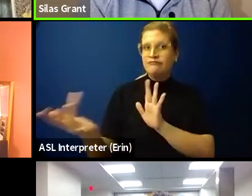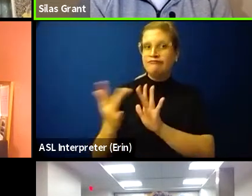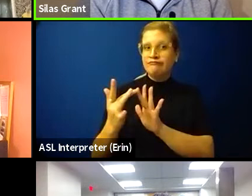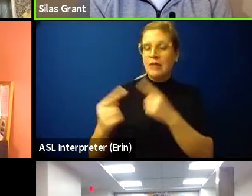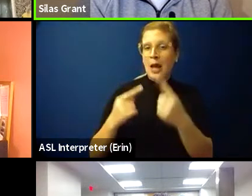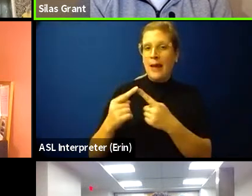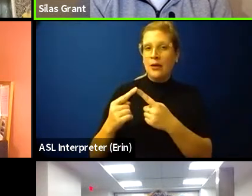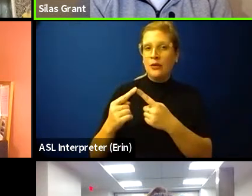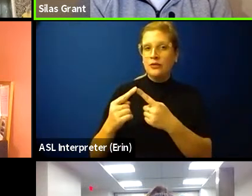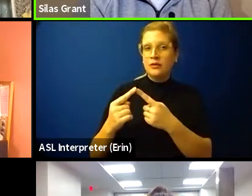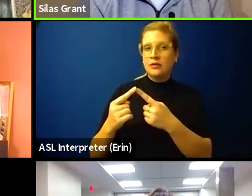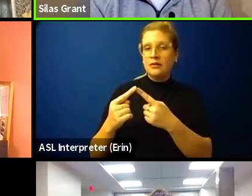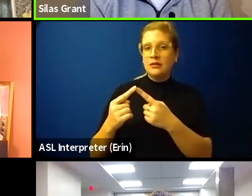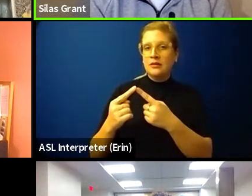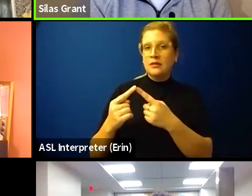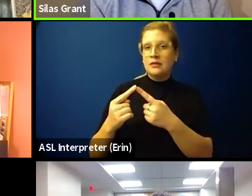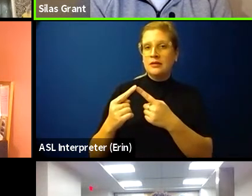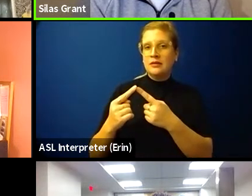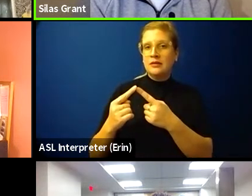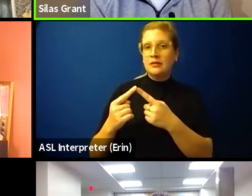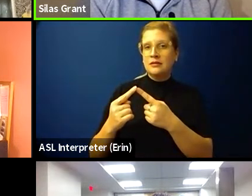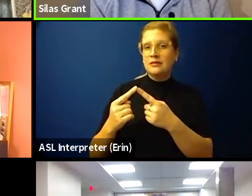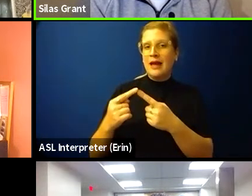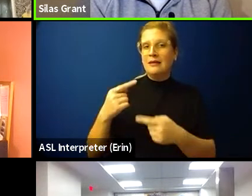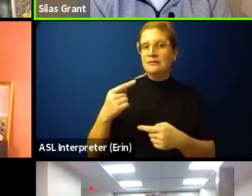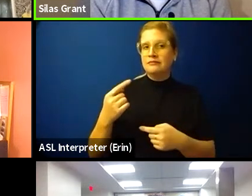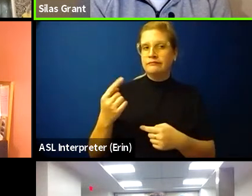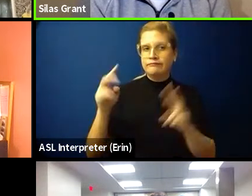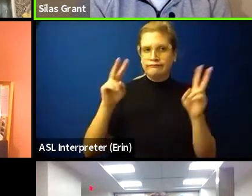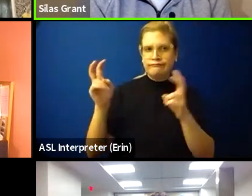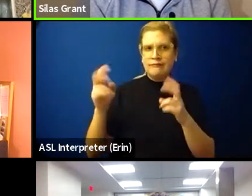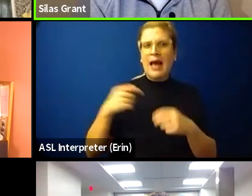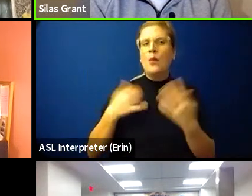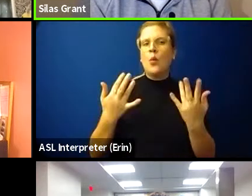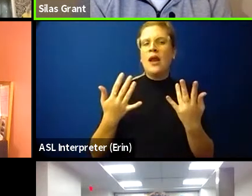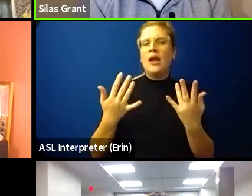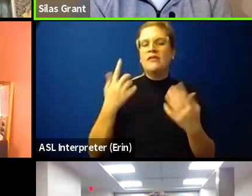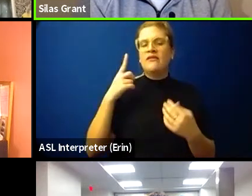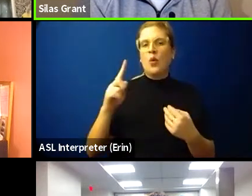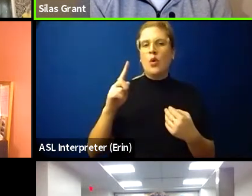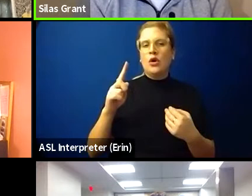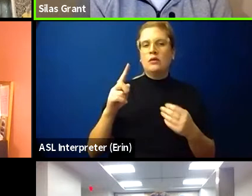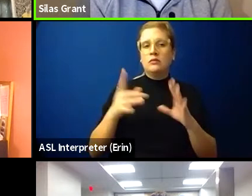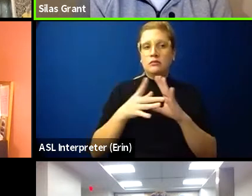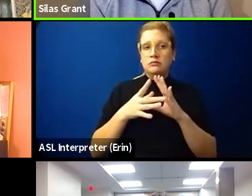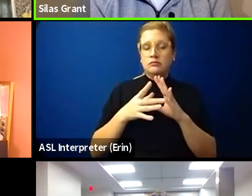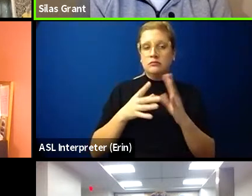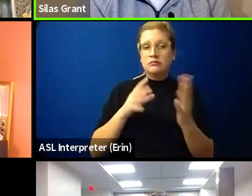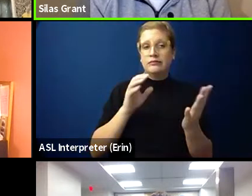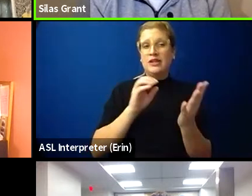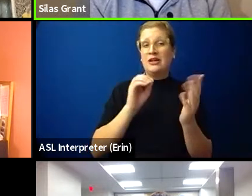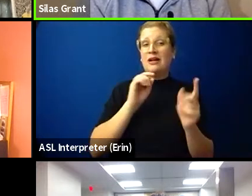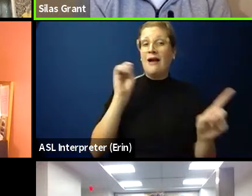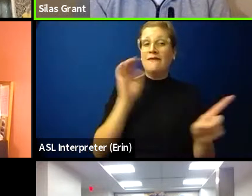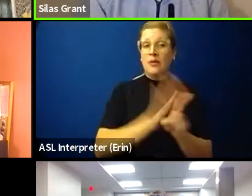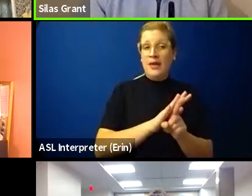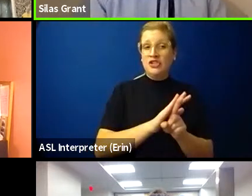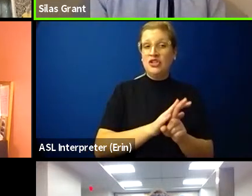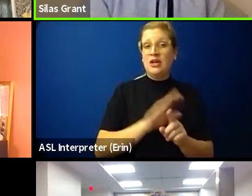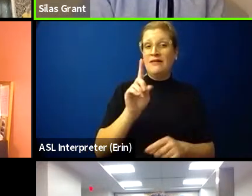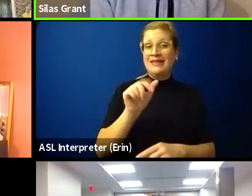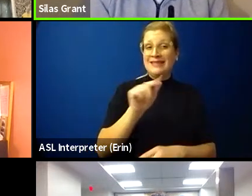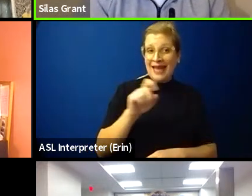Carmel. I am waiting for confirmation on the date for the meeting with DGS and